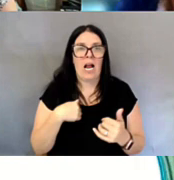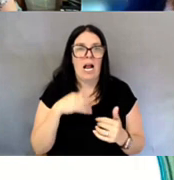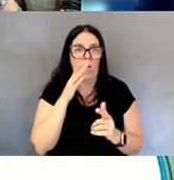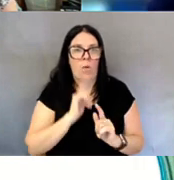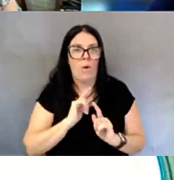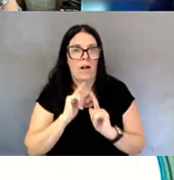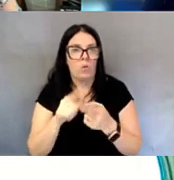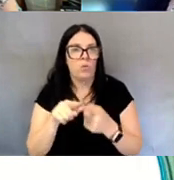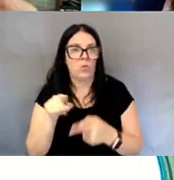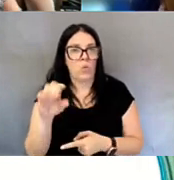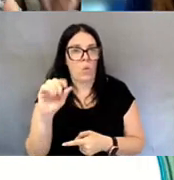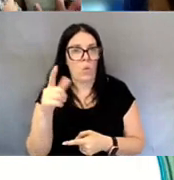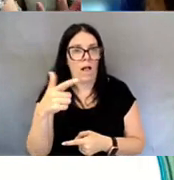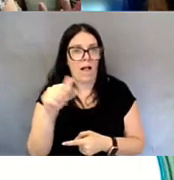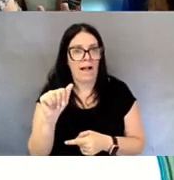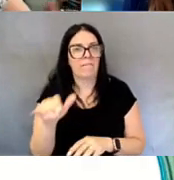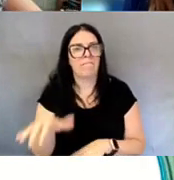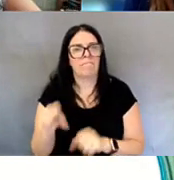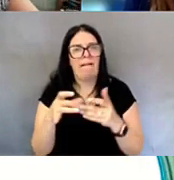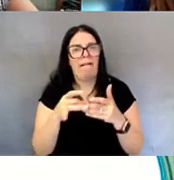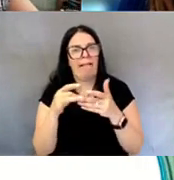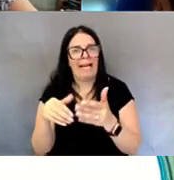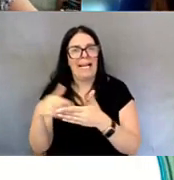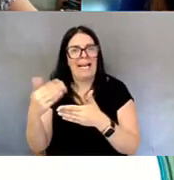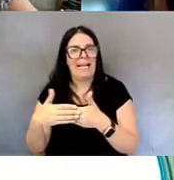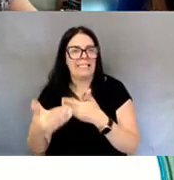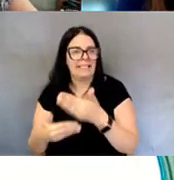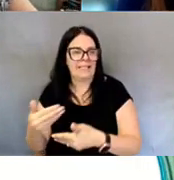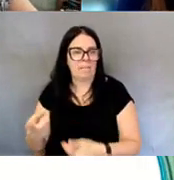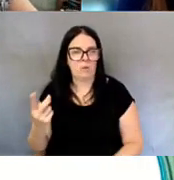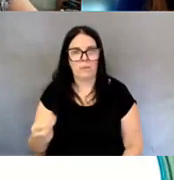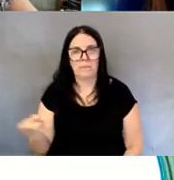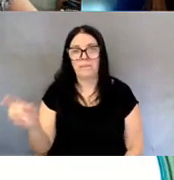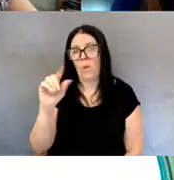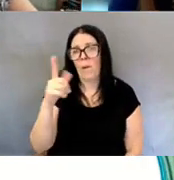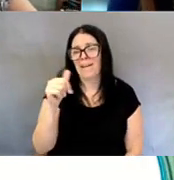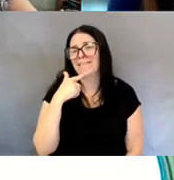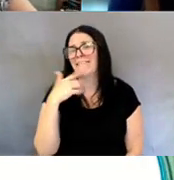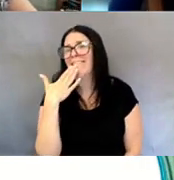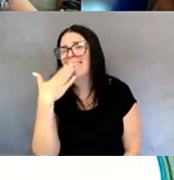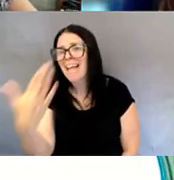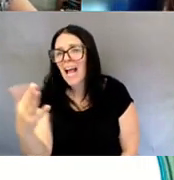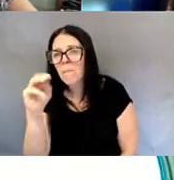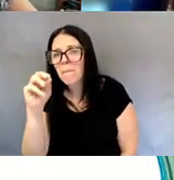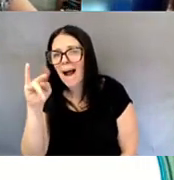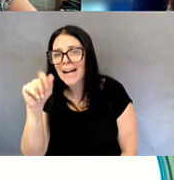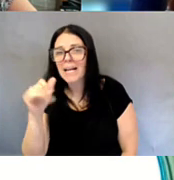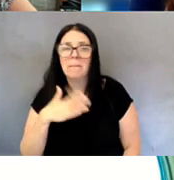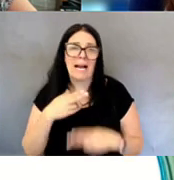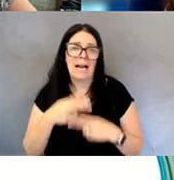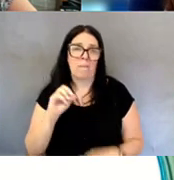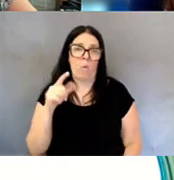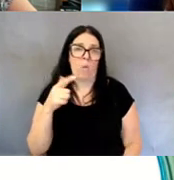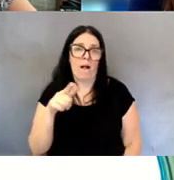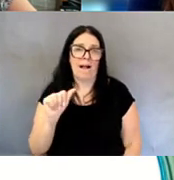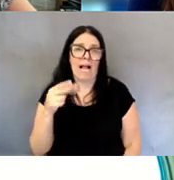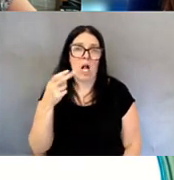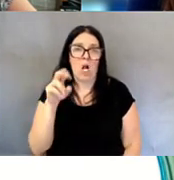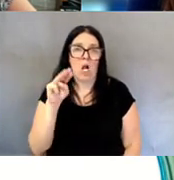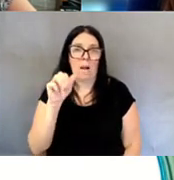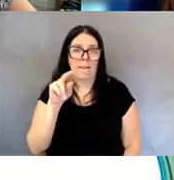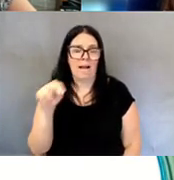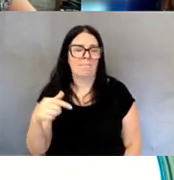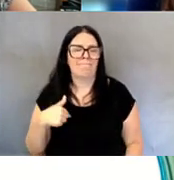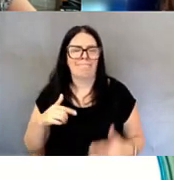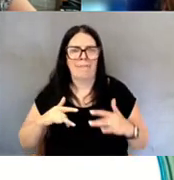over to Olga, who will take us to the next steps. Thank you very much, Monica. My name is Olga Herman, and I am so delighted to be here